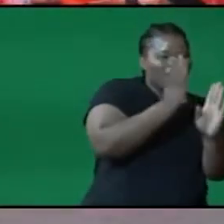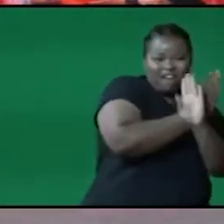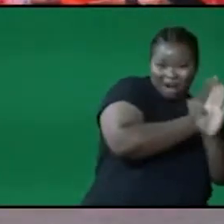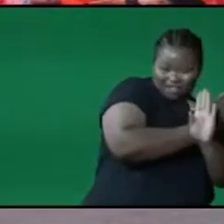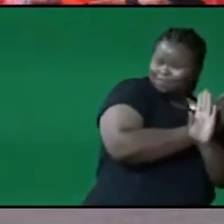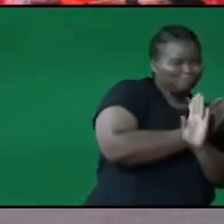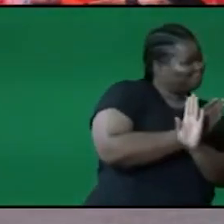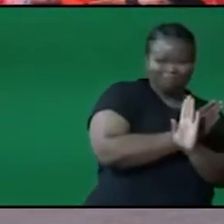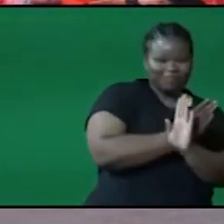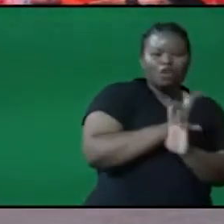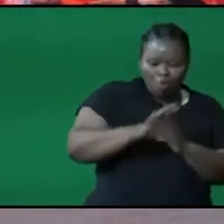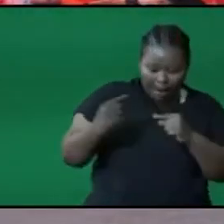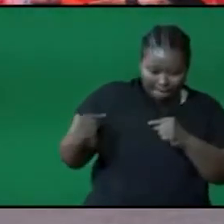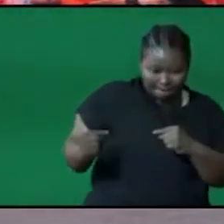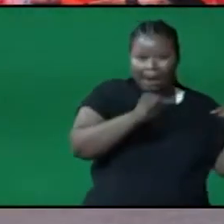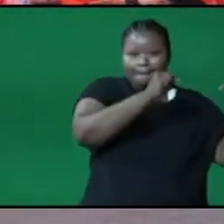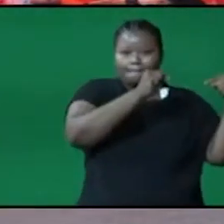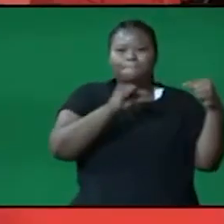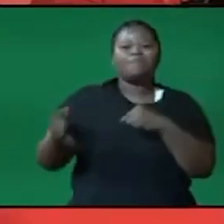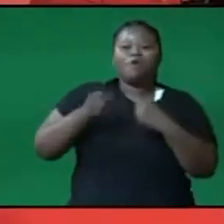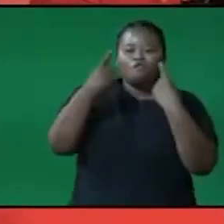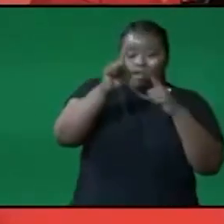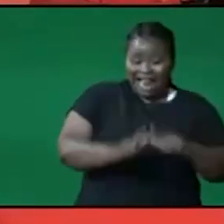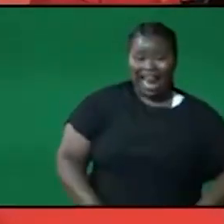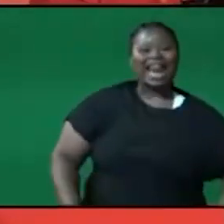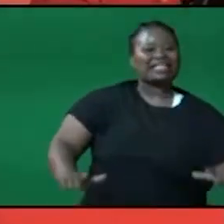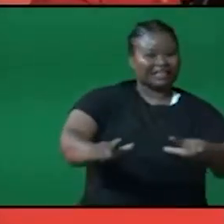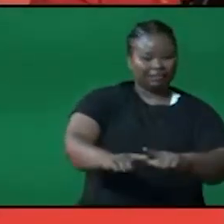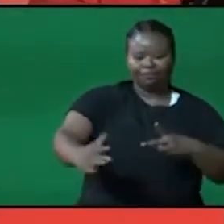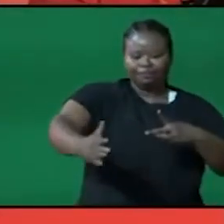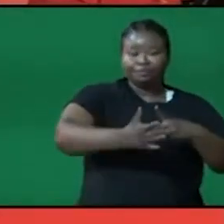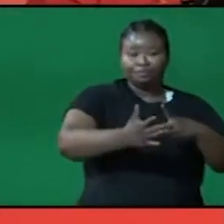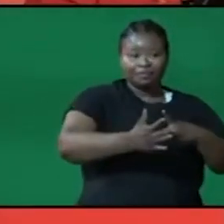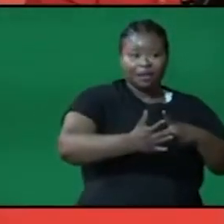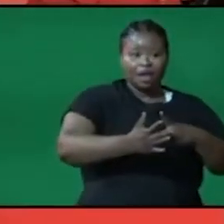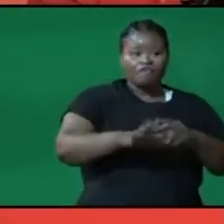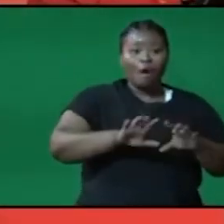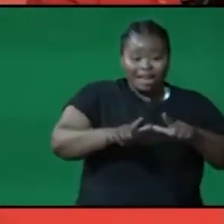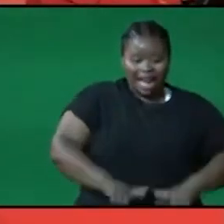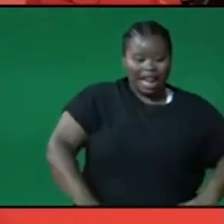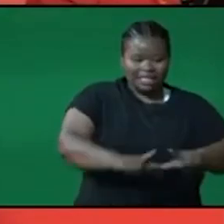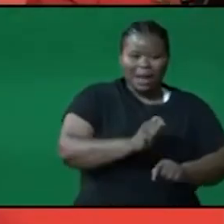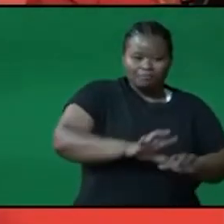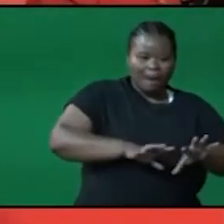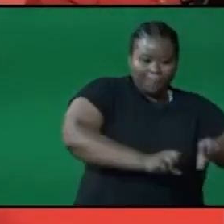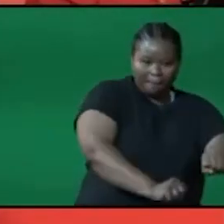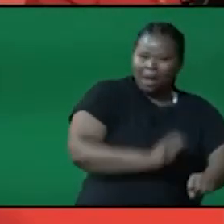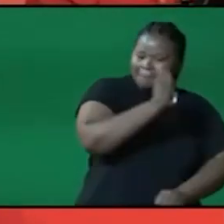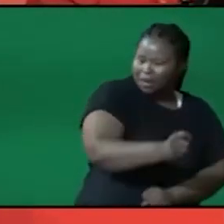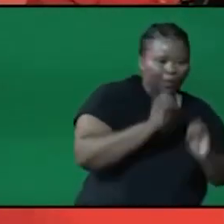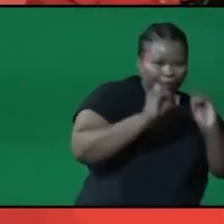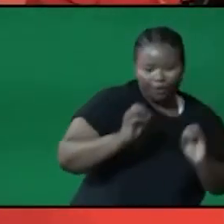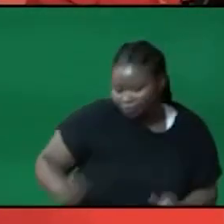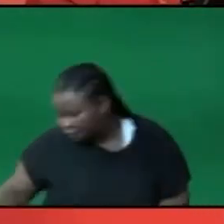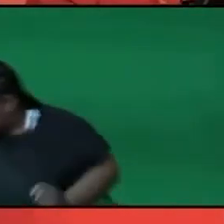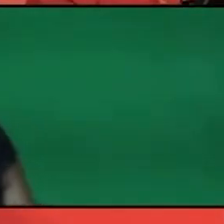us. We are going to fight for the land reform. We are going to fight for the expropriation of land without compensation.